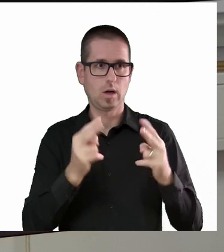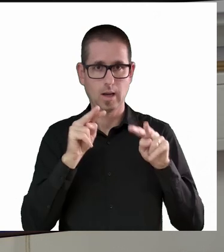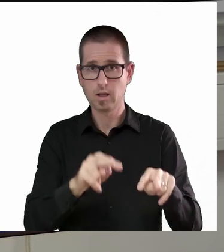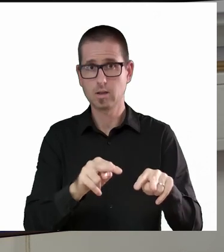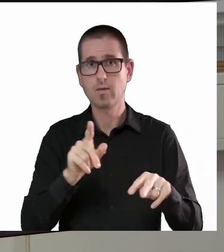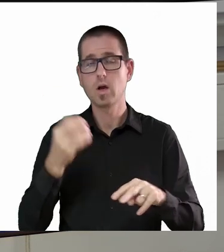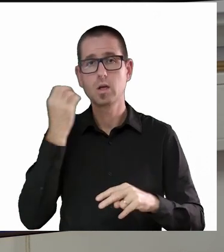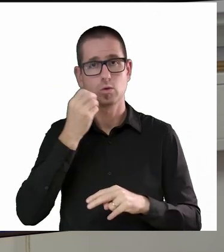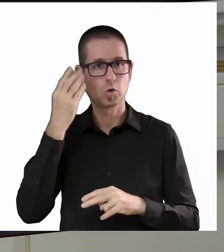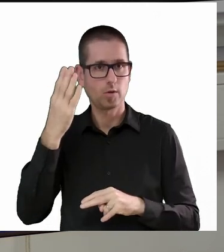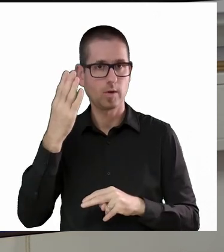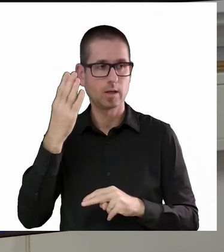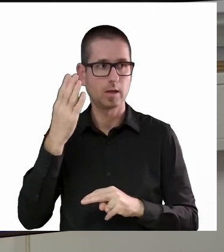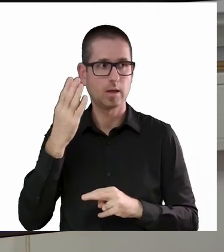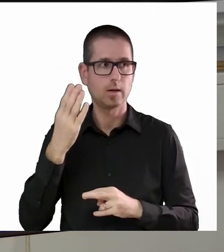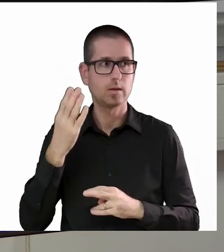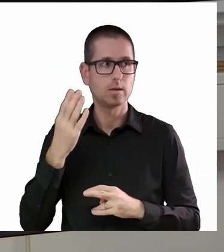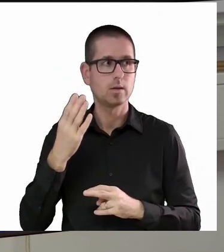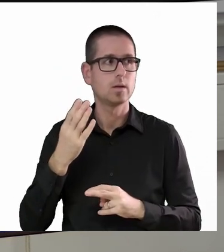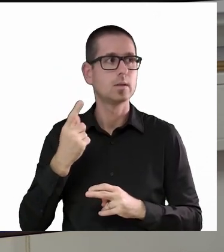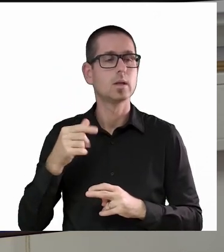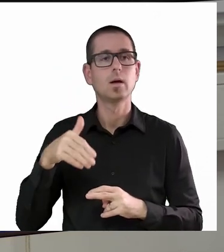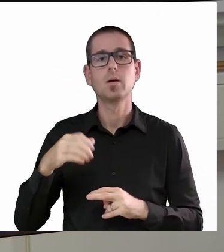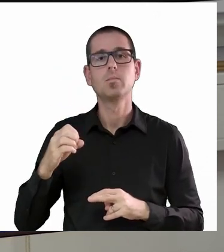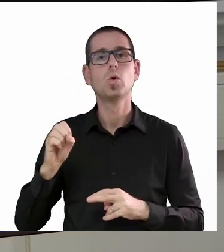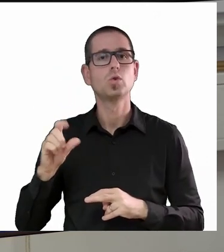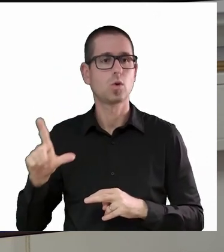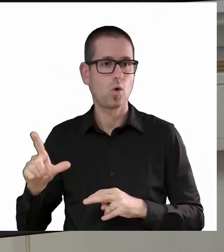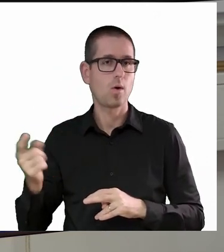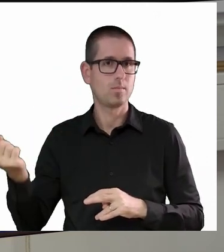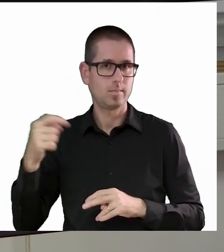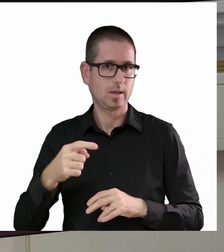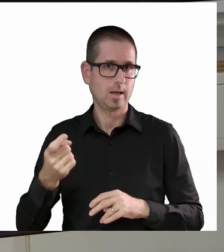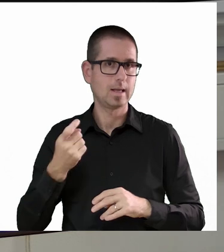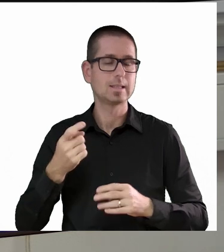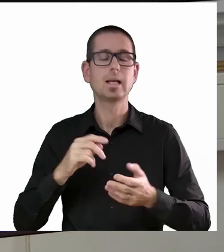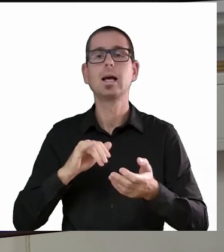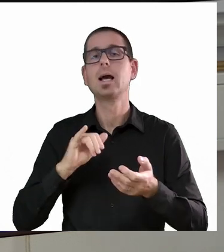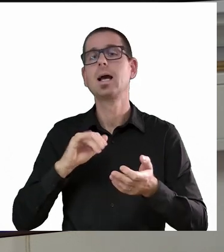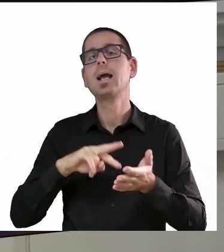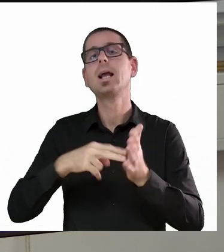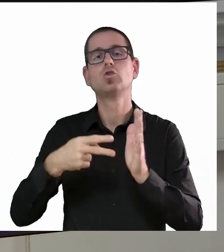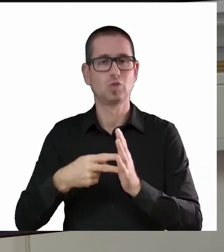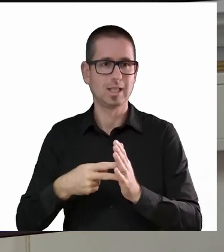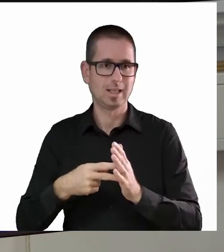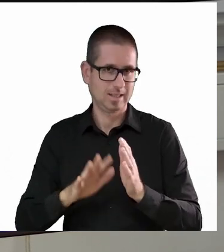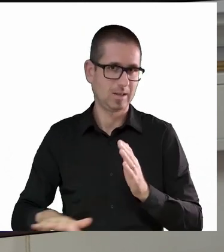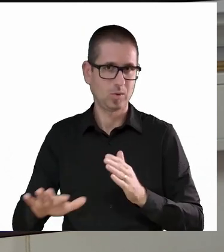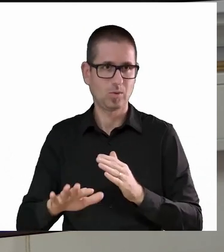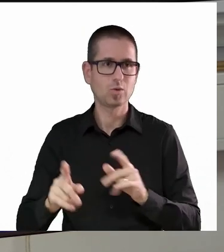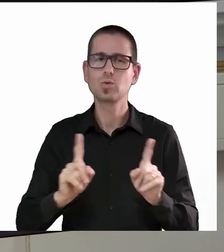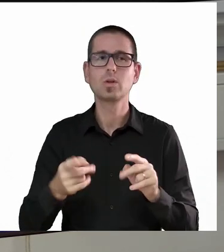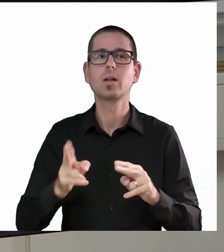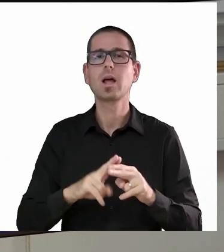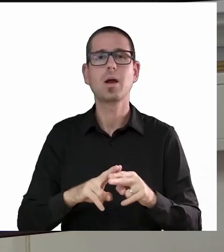the education by the Moore's law, coming from engineering. Basically, it's not a very common